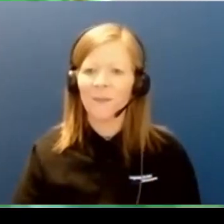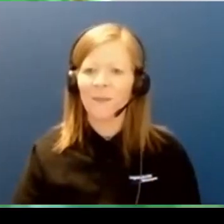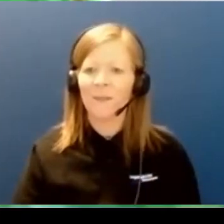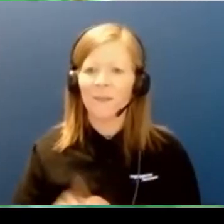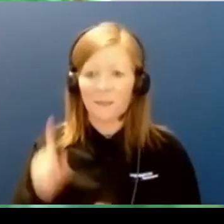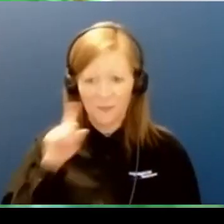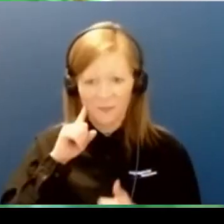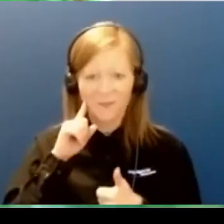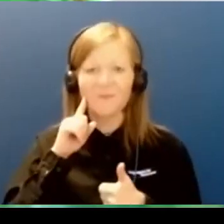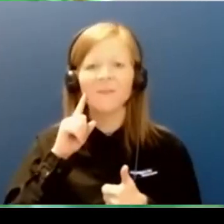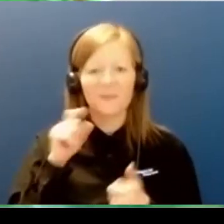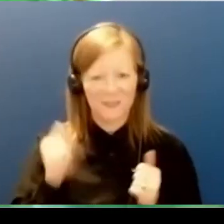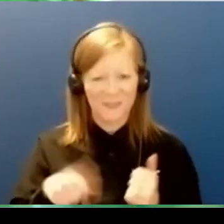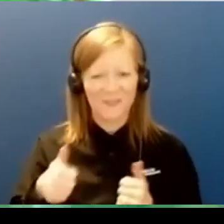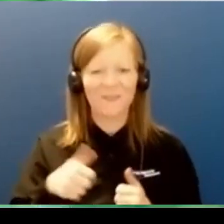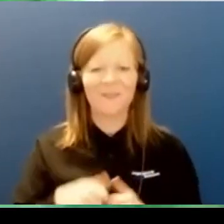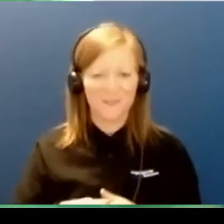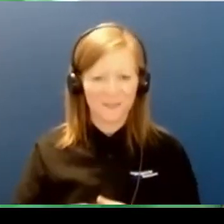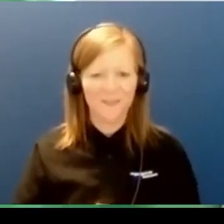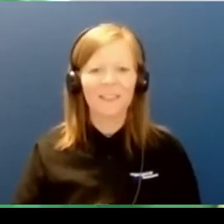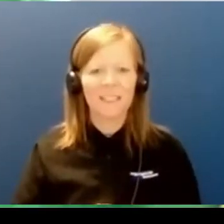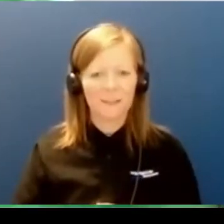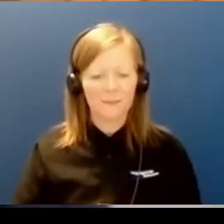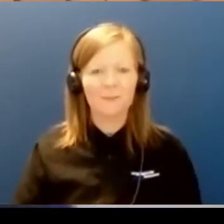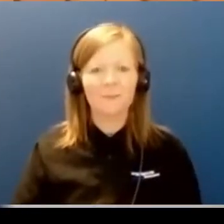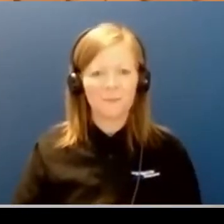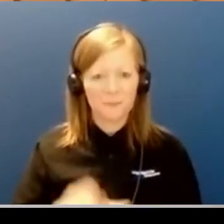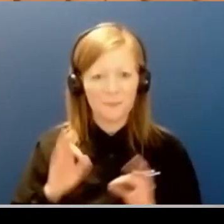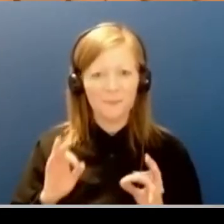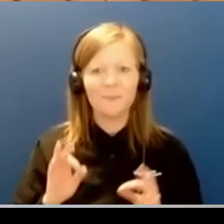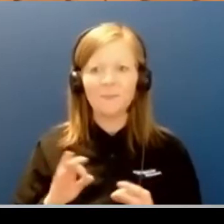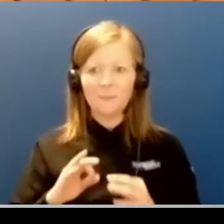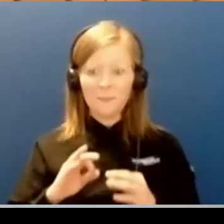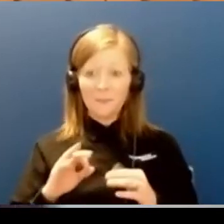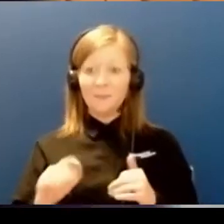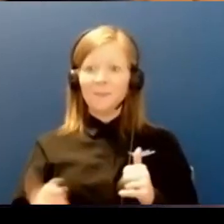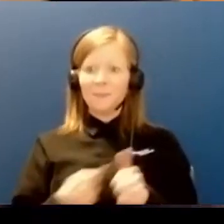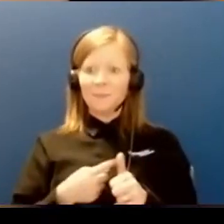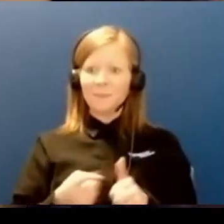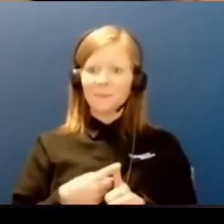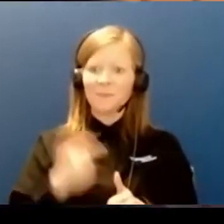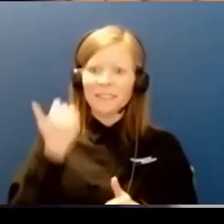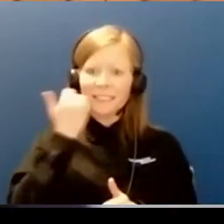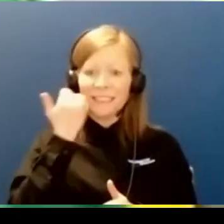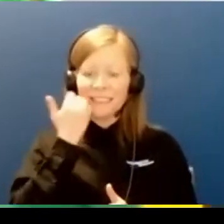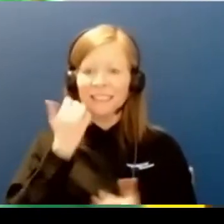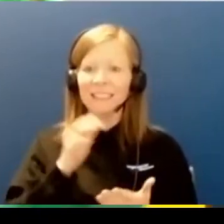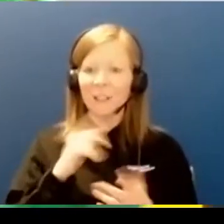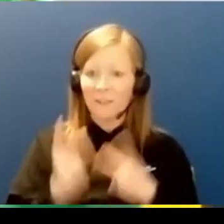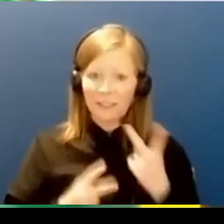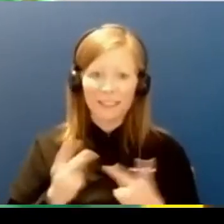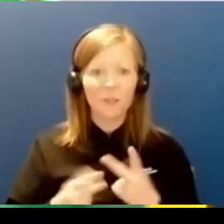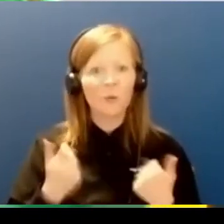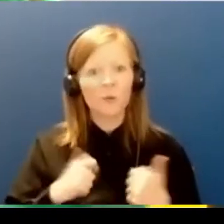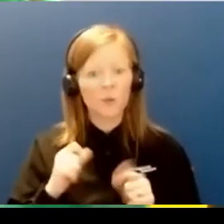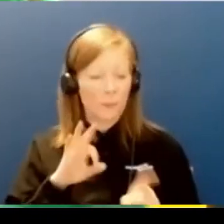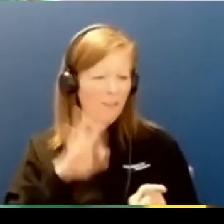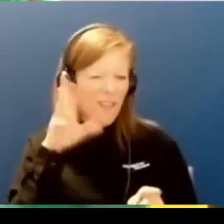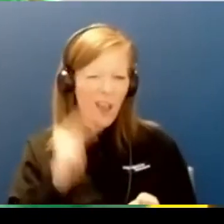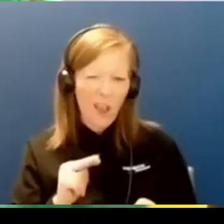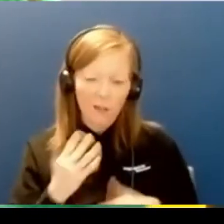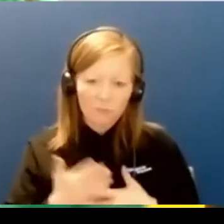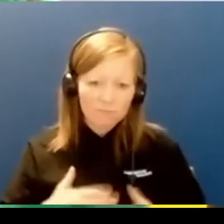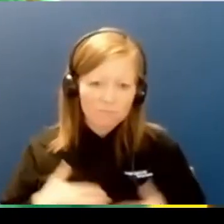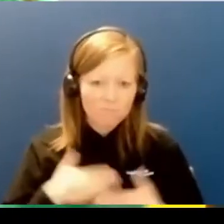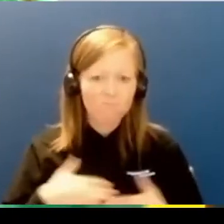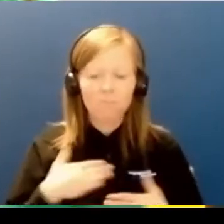Can everyone hear me? All right. So when we come to the first dental visit, we try to make it a really fun thing. So like Dr. Velasco